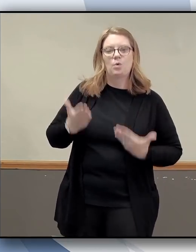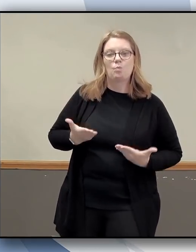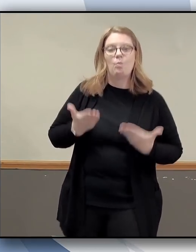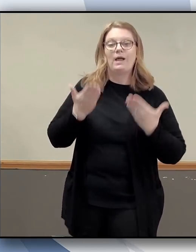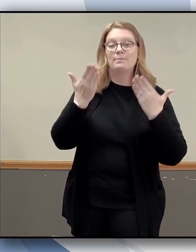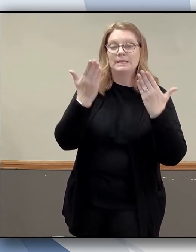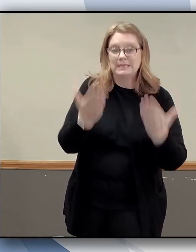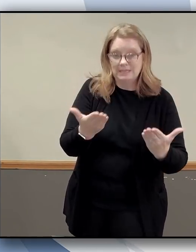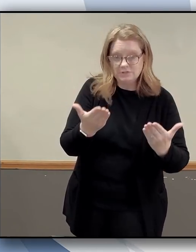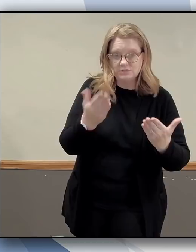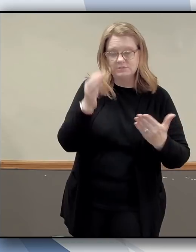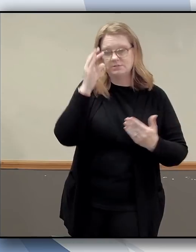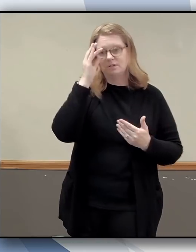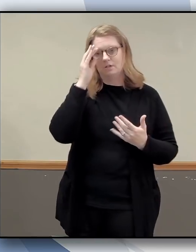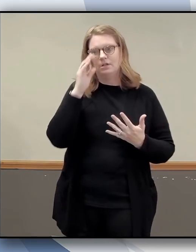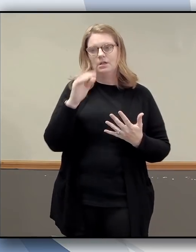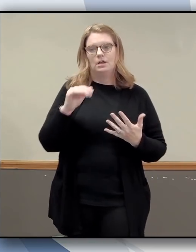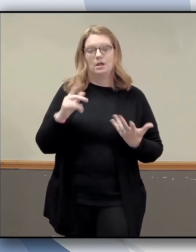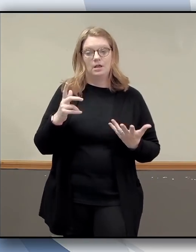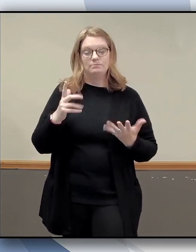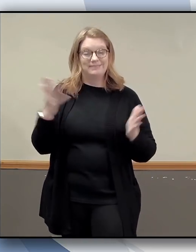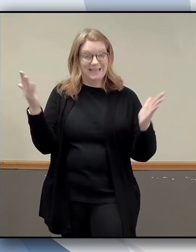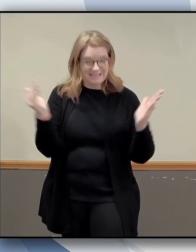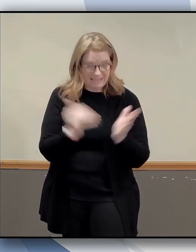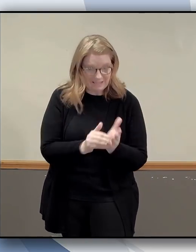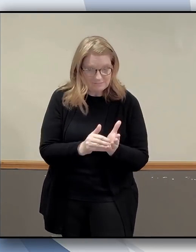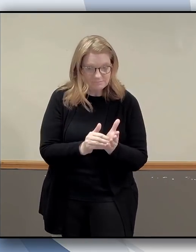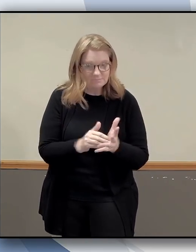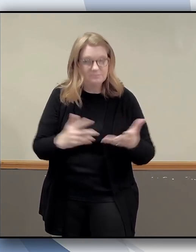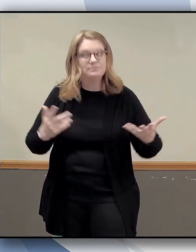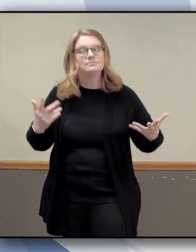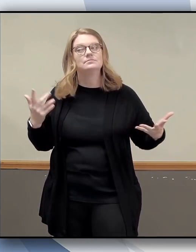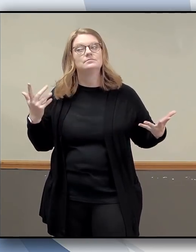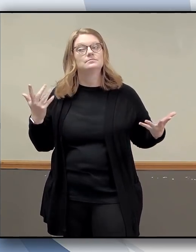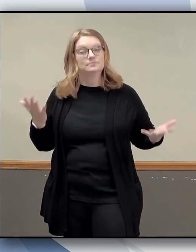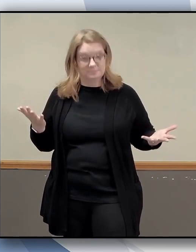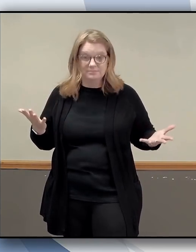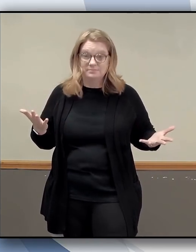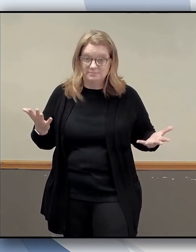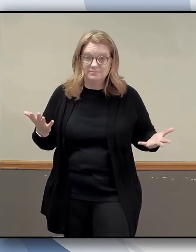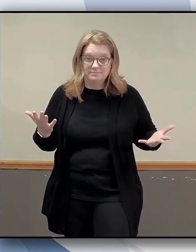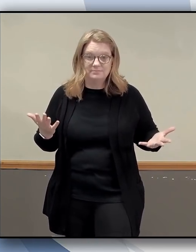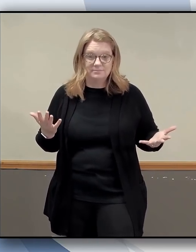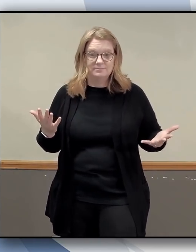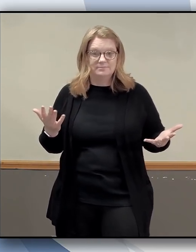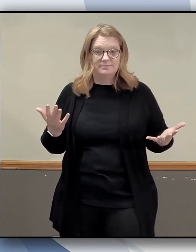they are, but I would say again, they're made with an